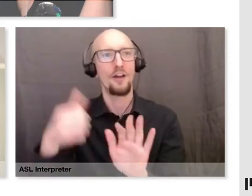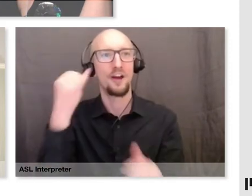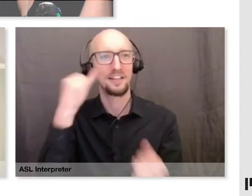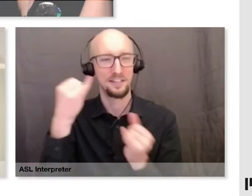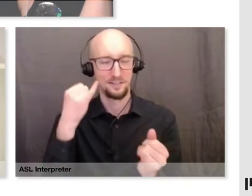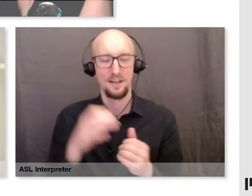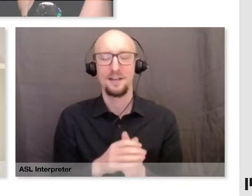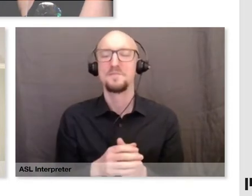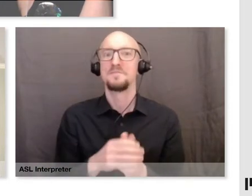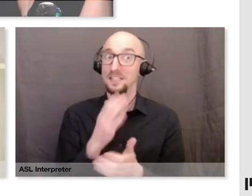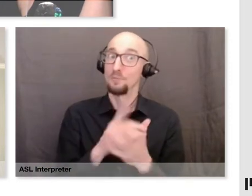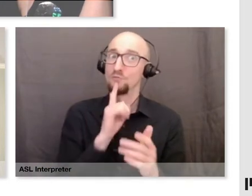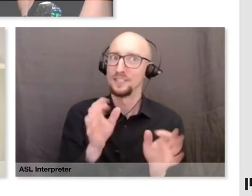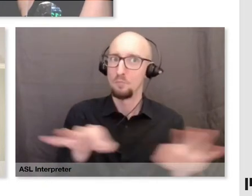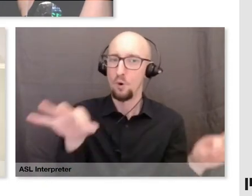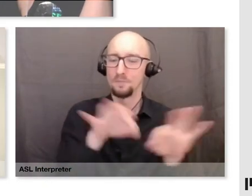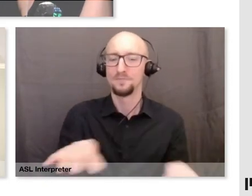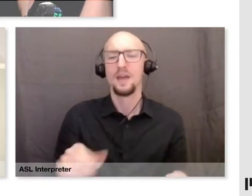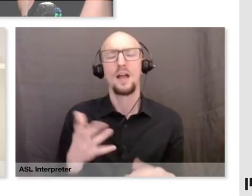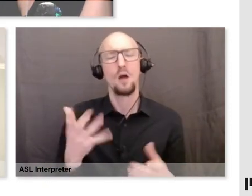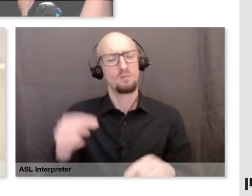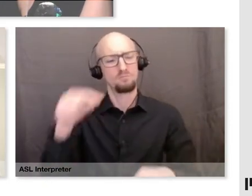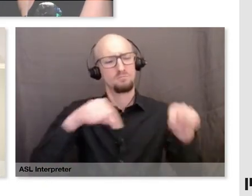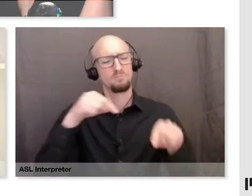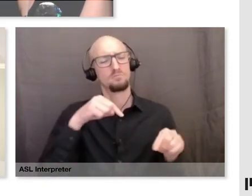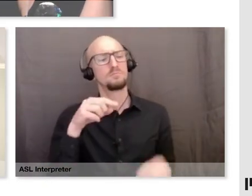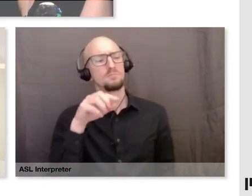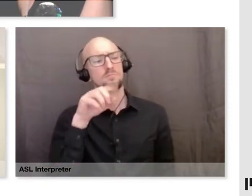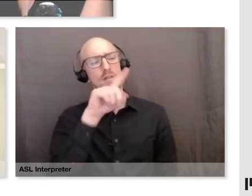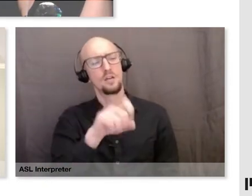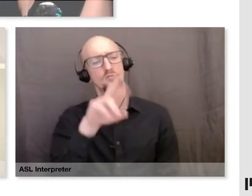Rosa a question